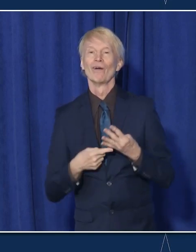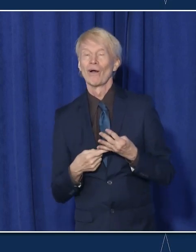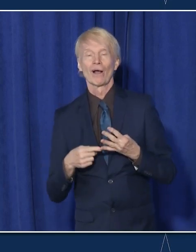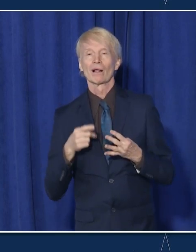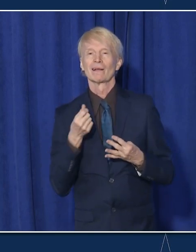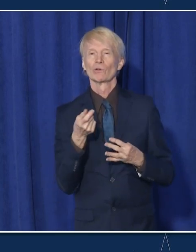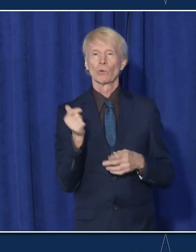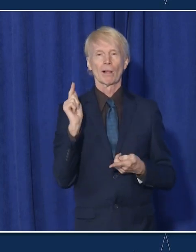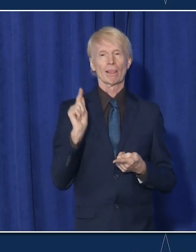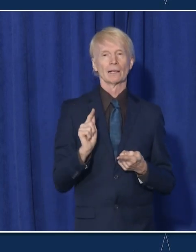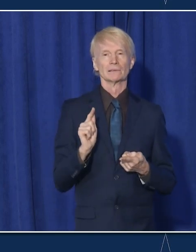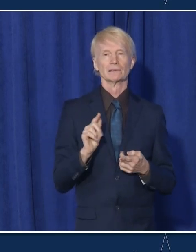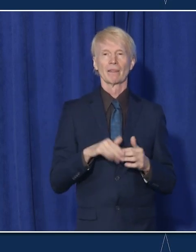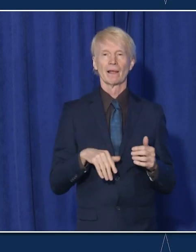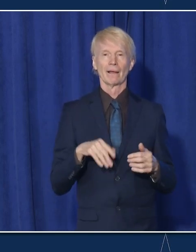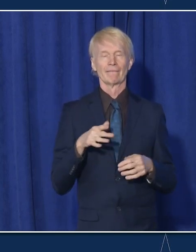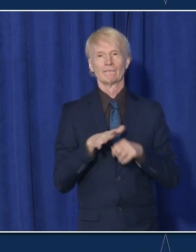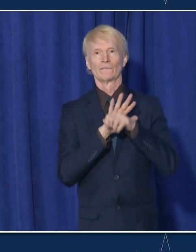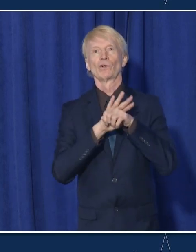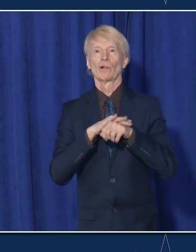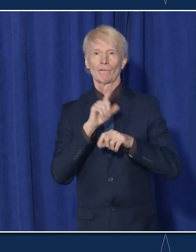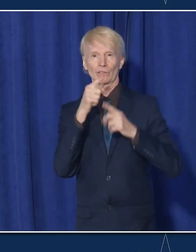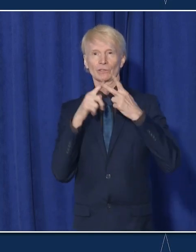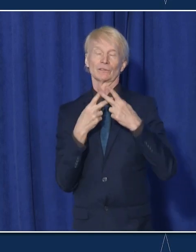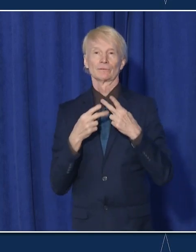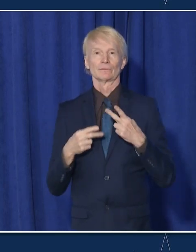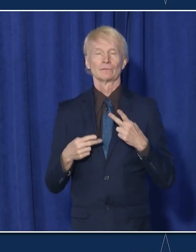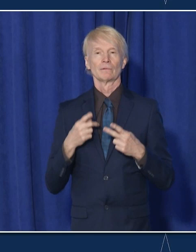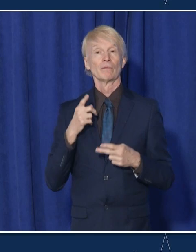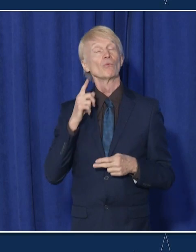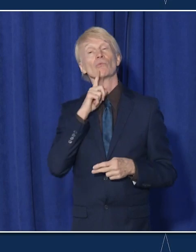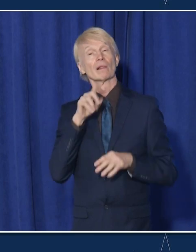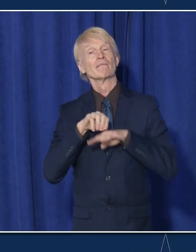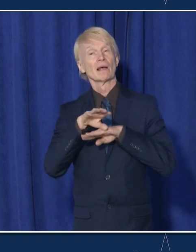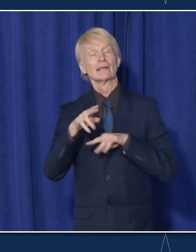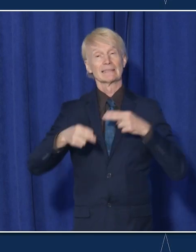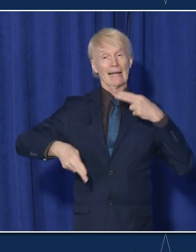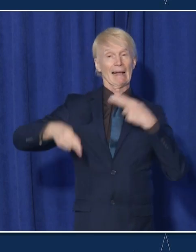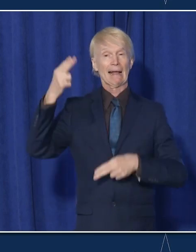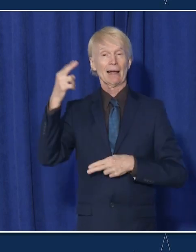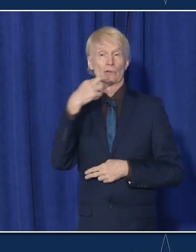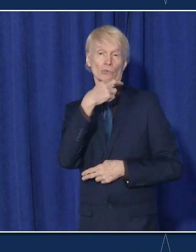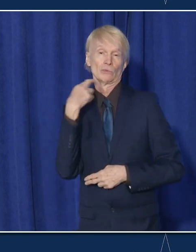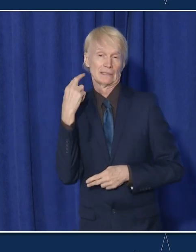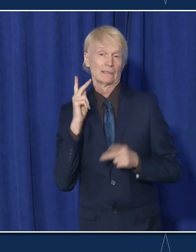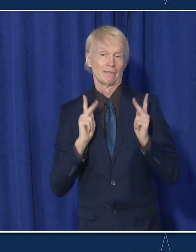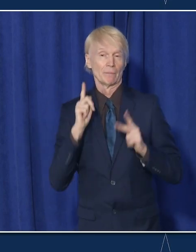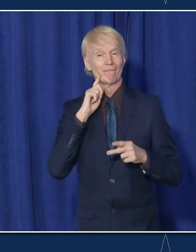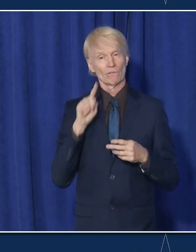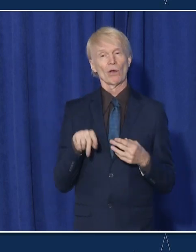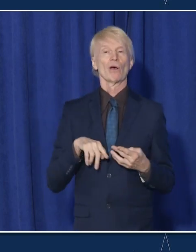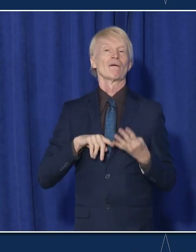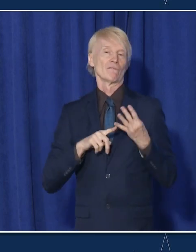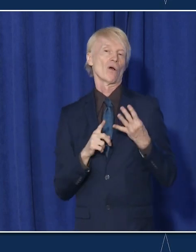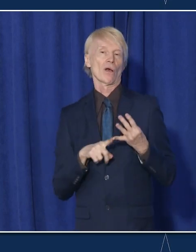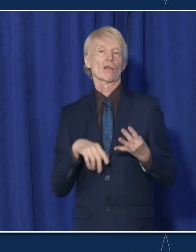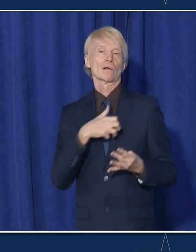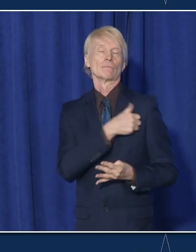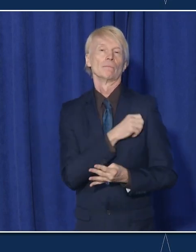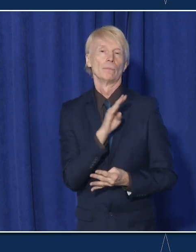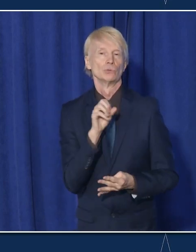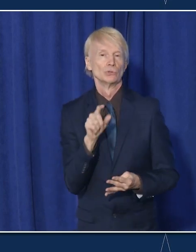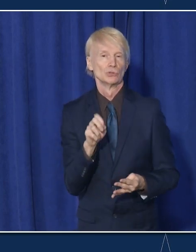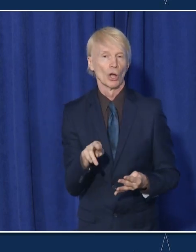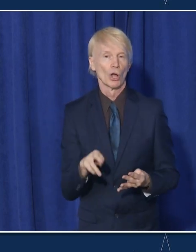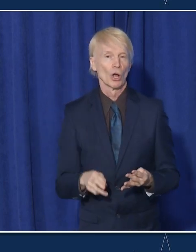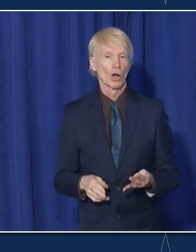around, you know, the recommendation for that 4th booster is really just for folks at highest risk. I do want, and